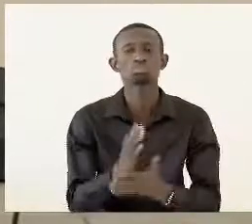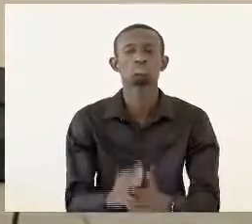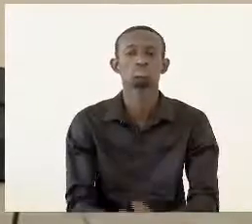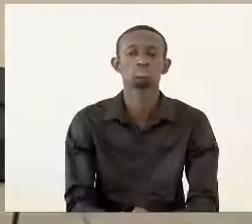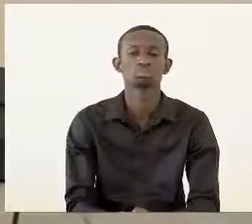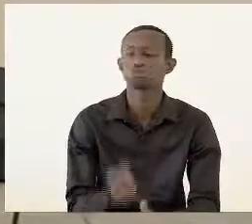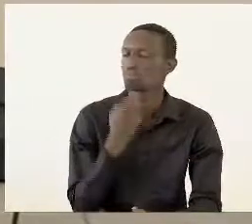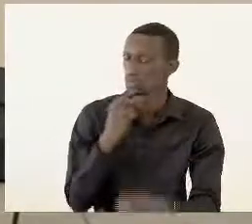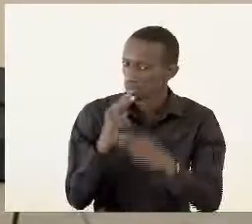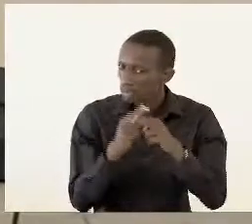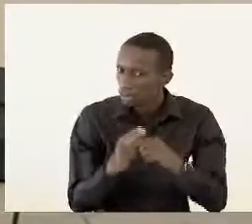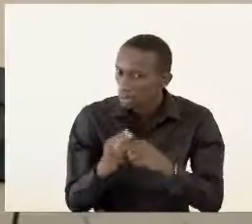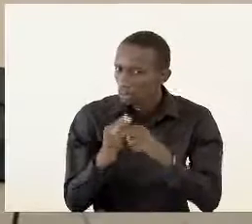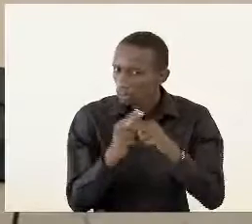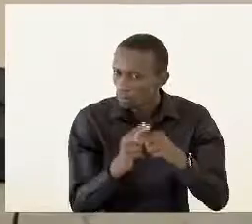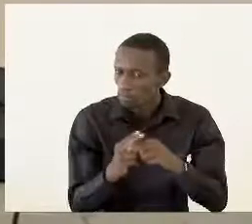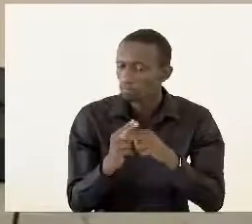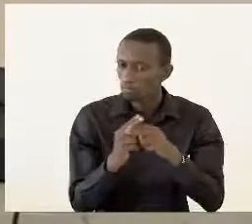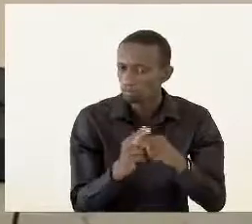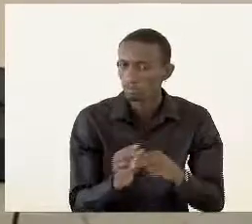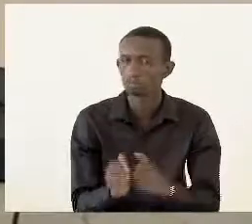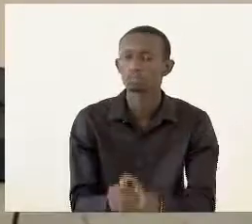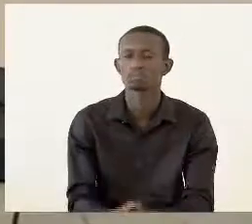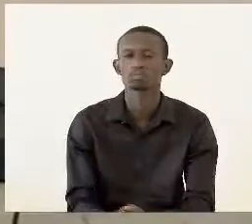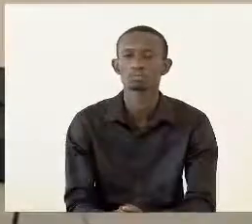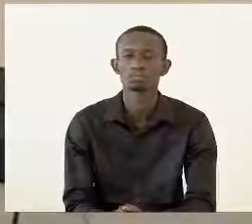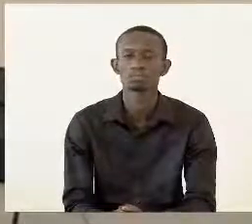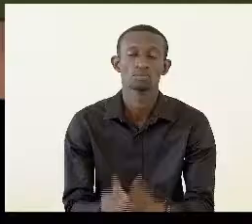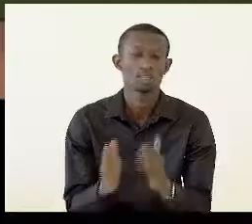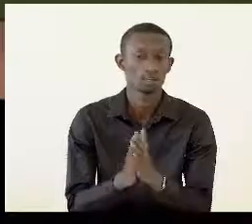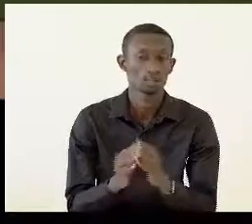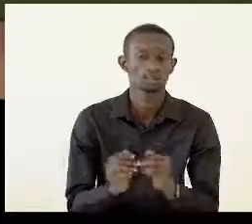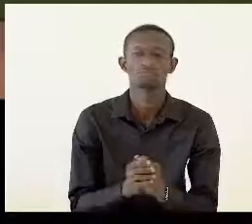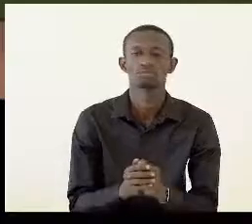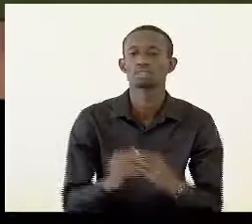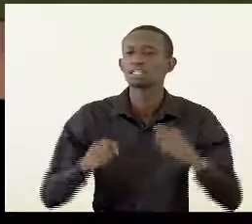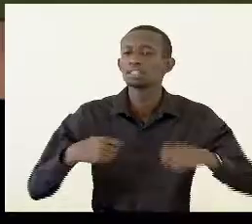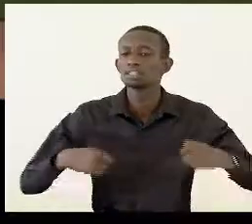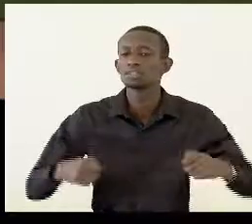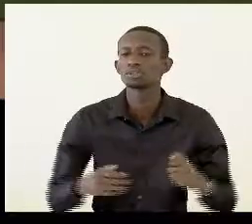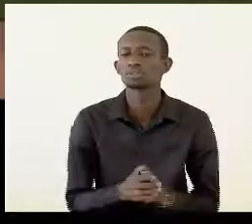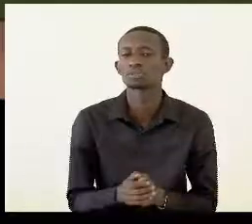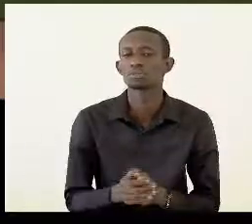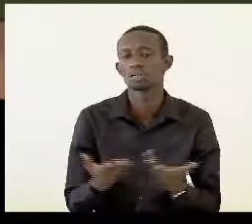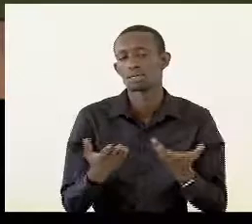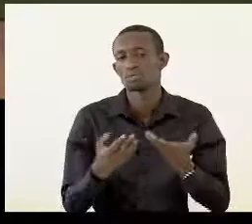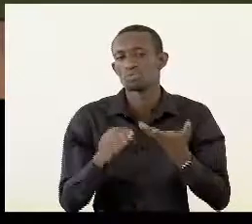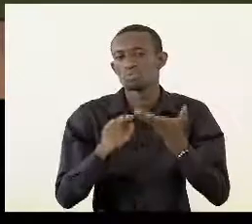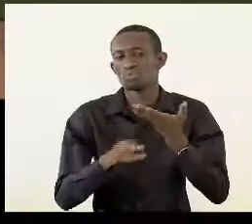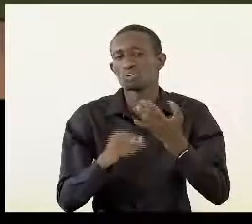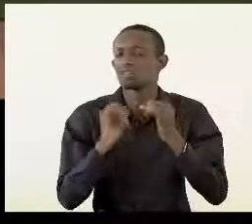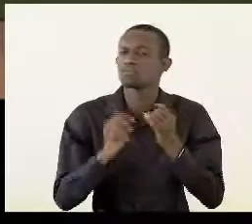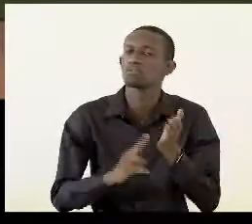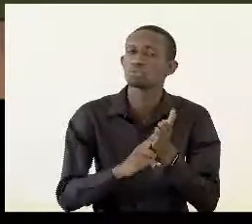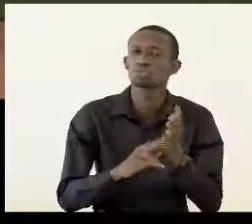we have to be very careful with this. And the reaction will be less violent if you use